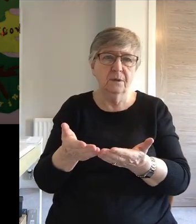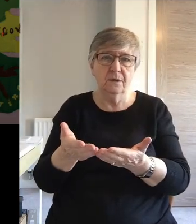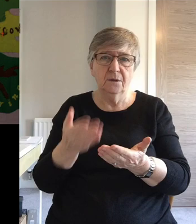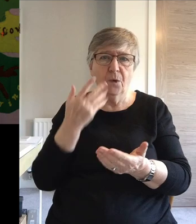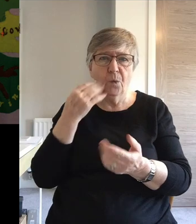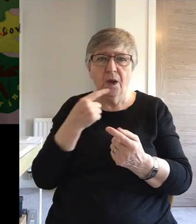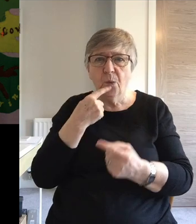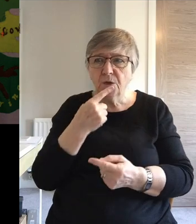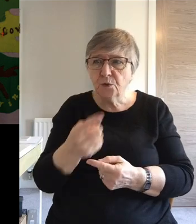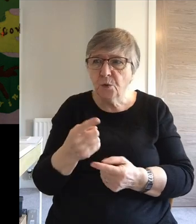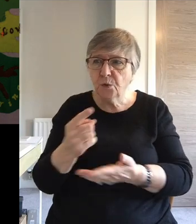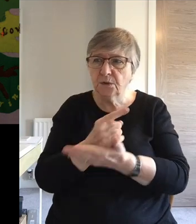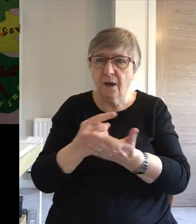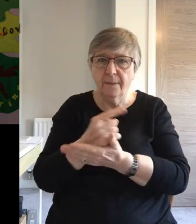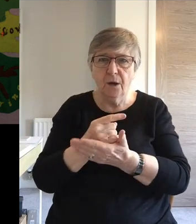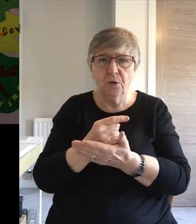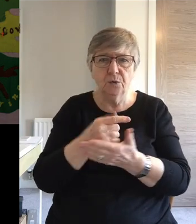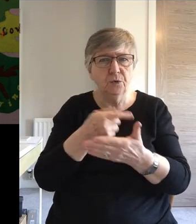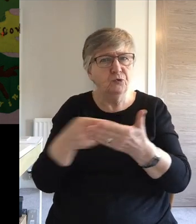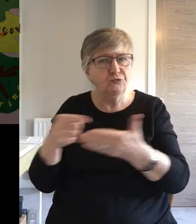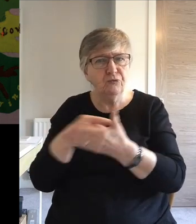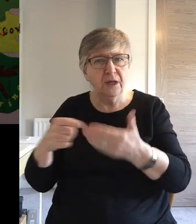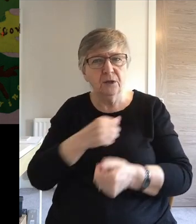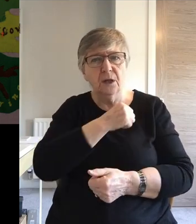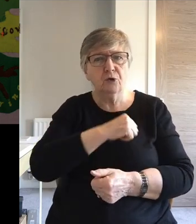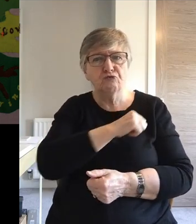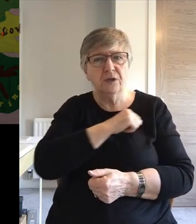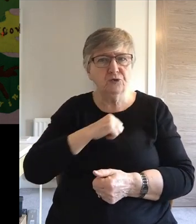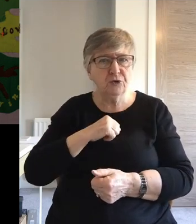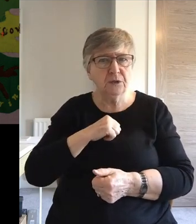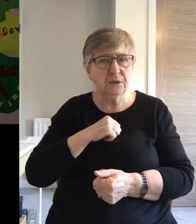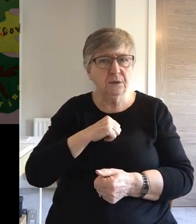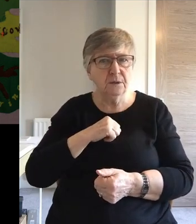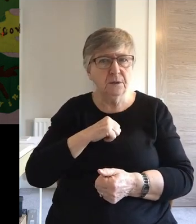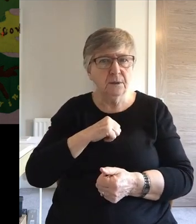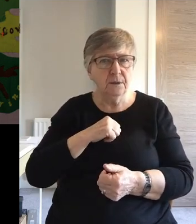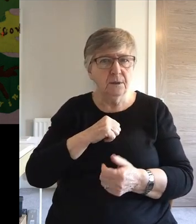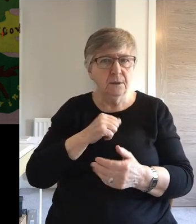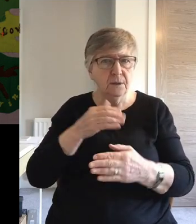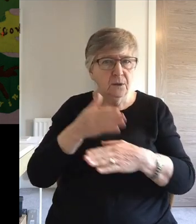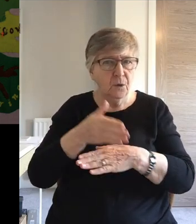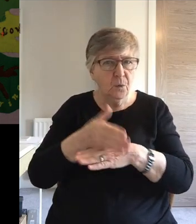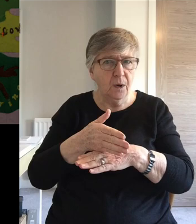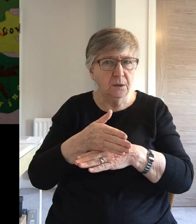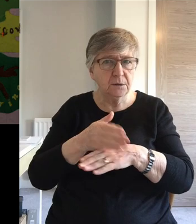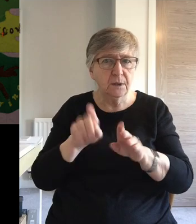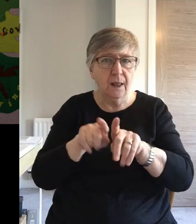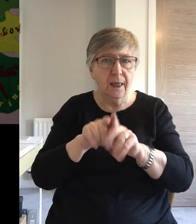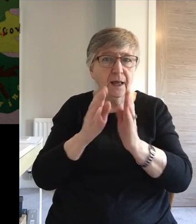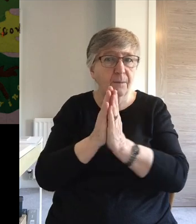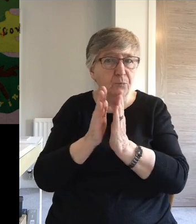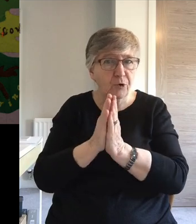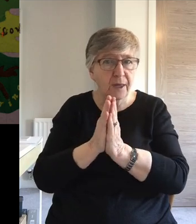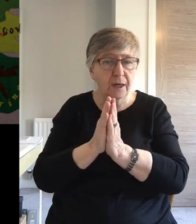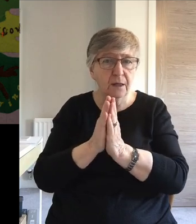So when we're told about regular Christian disciplines, such as prayer and such as Bible